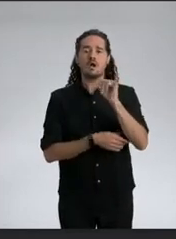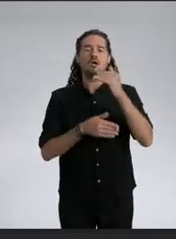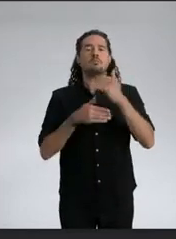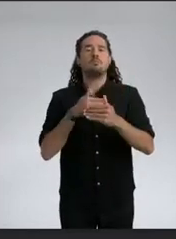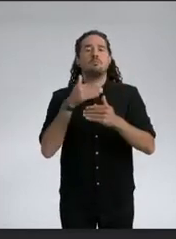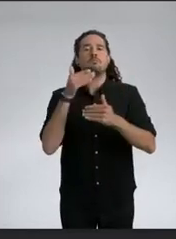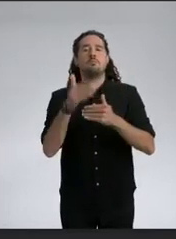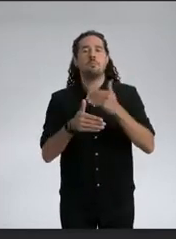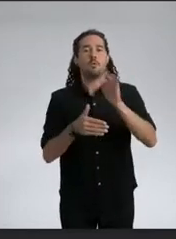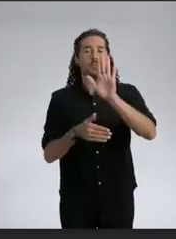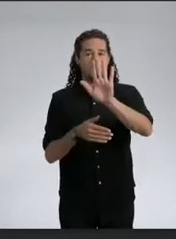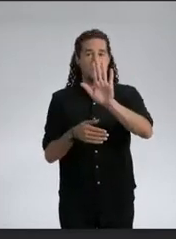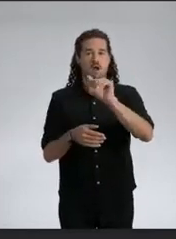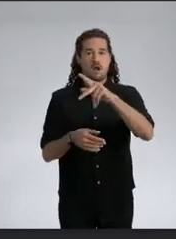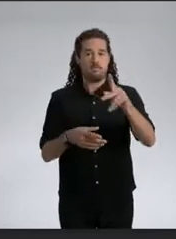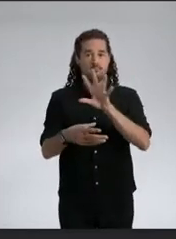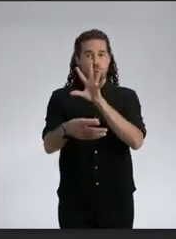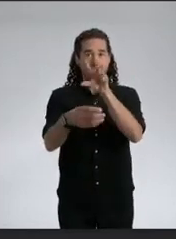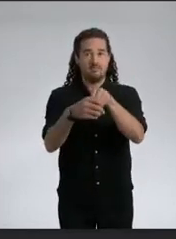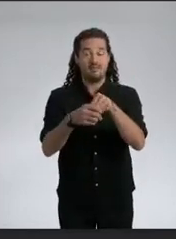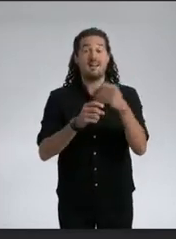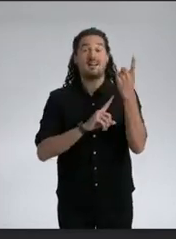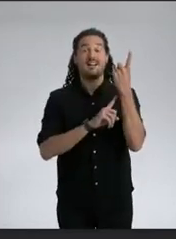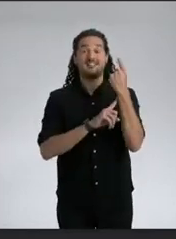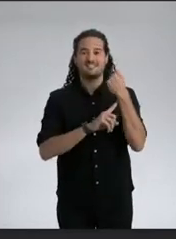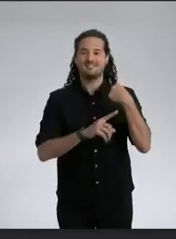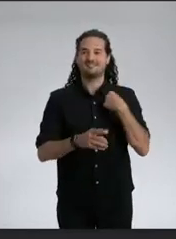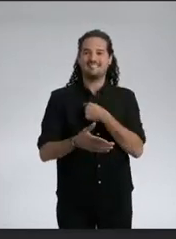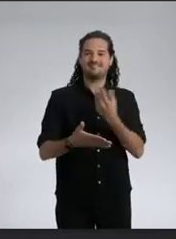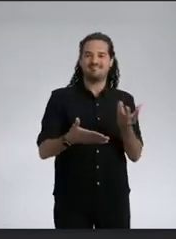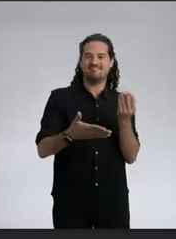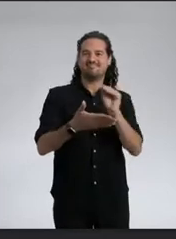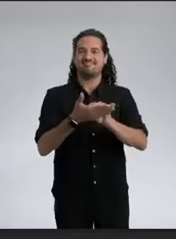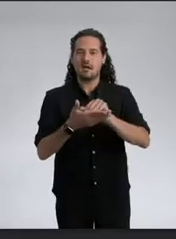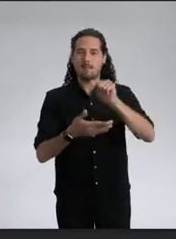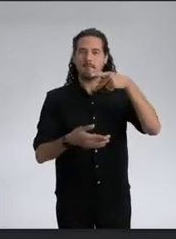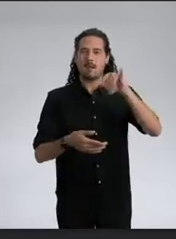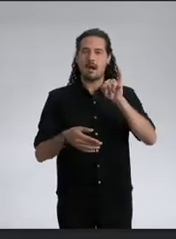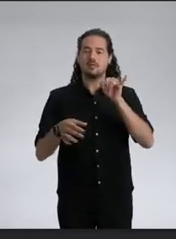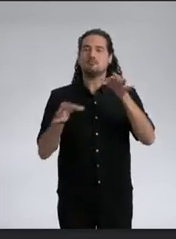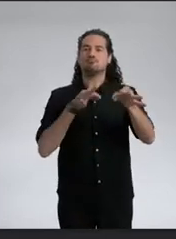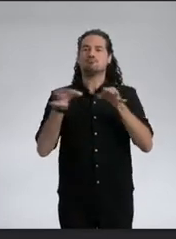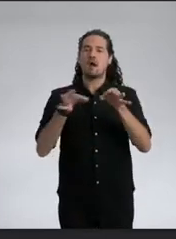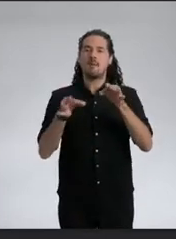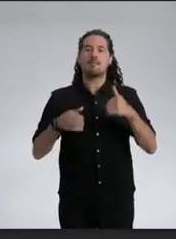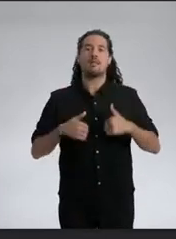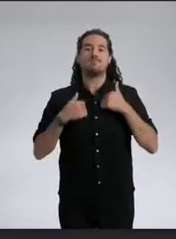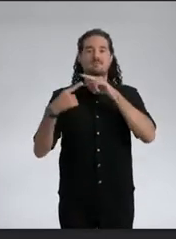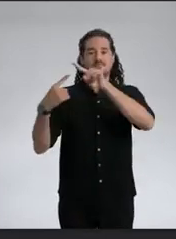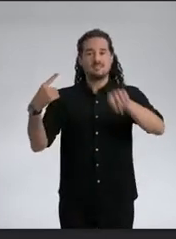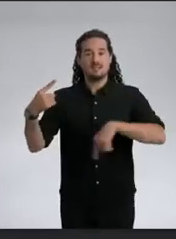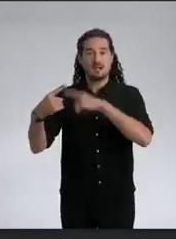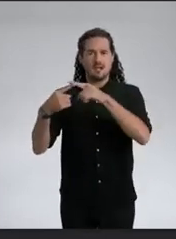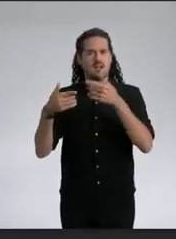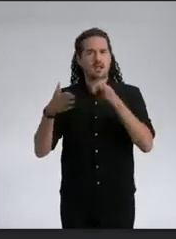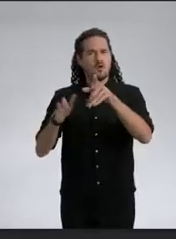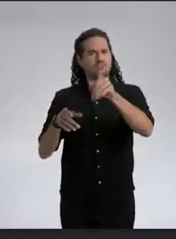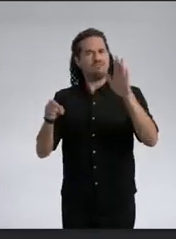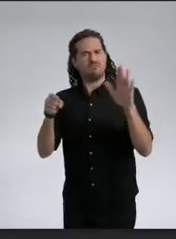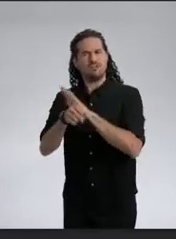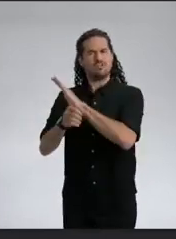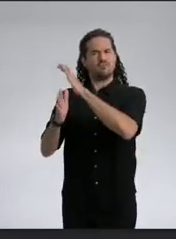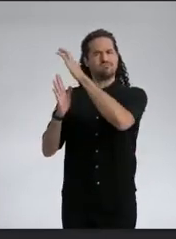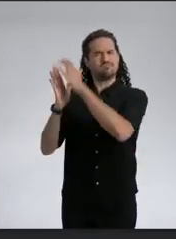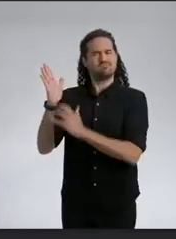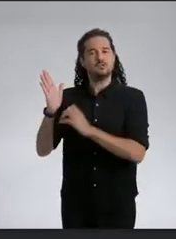Last year, we added API to describe your app's lifecycle, enabling you to develop apps entirely in Swift UI from your first line